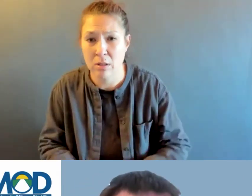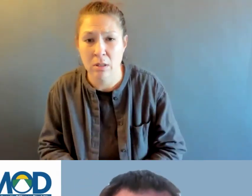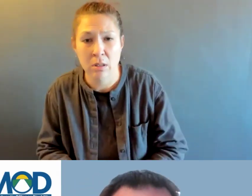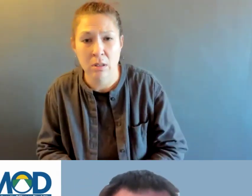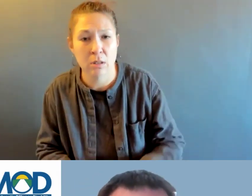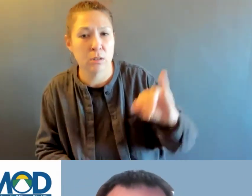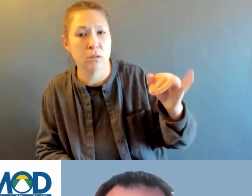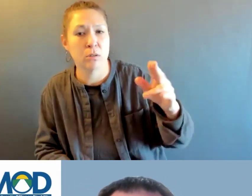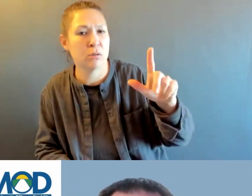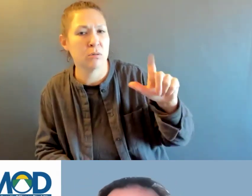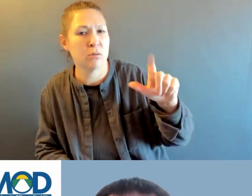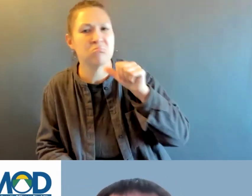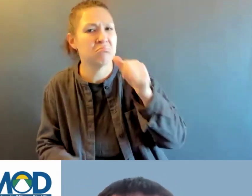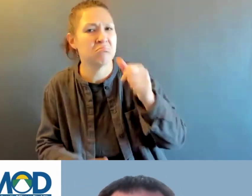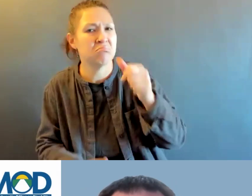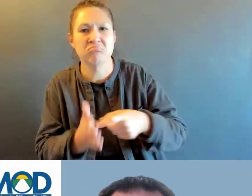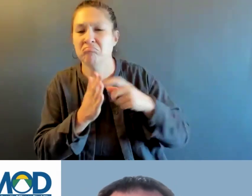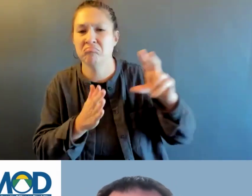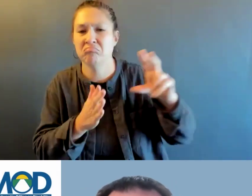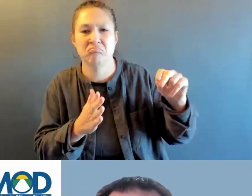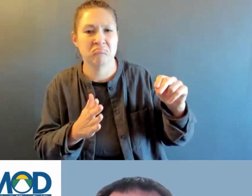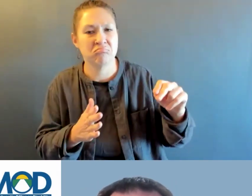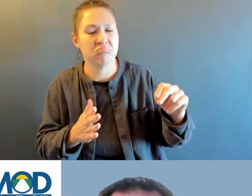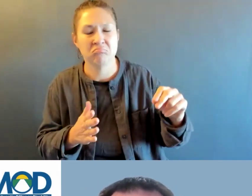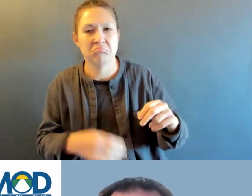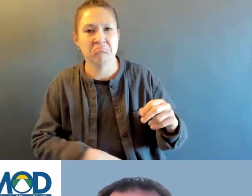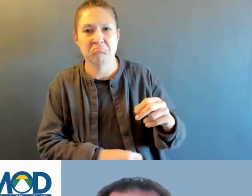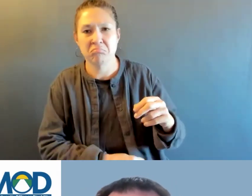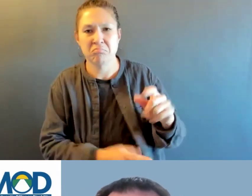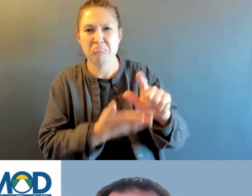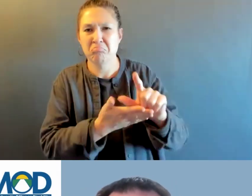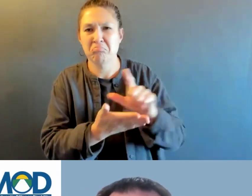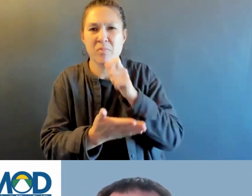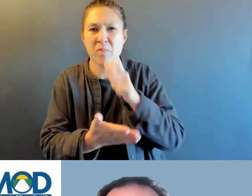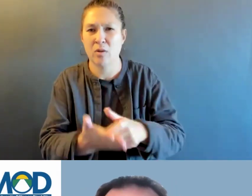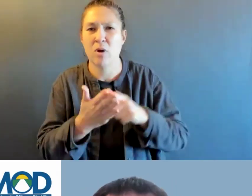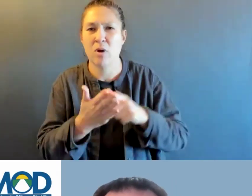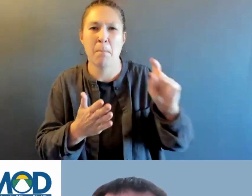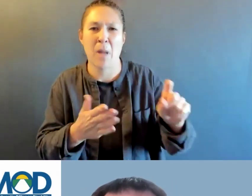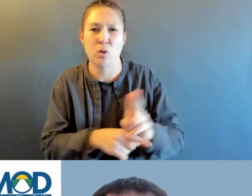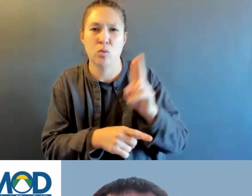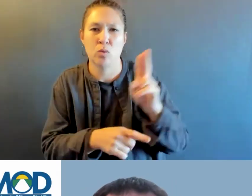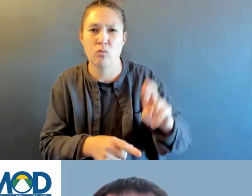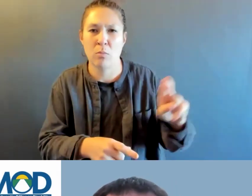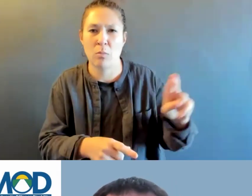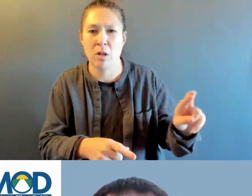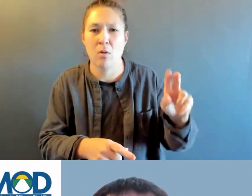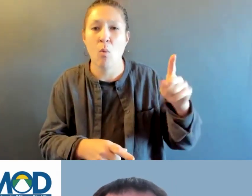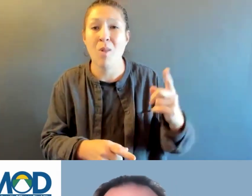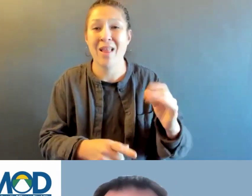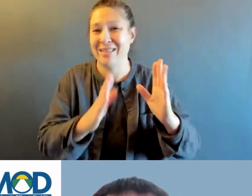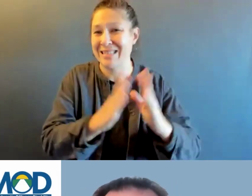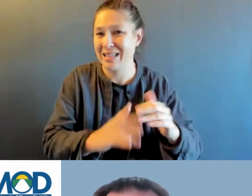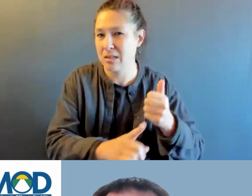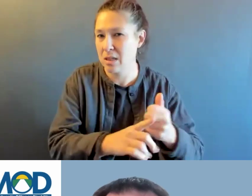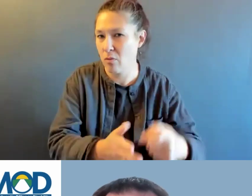there's no requirement, Jeff. This is Julia. There's no requirement that CODs follow Robert's rules unless it's required by the